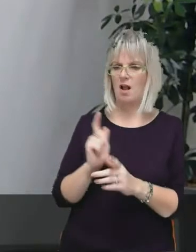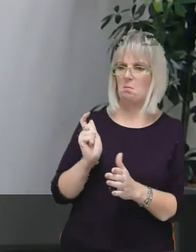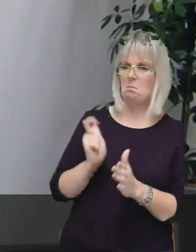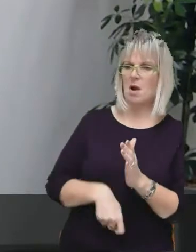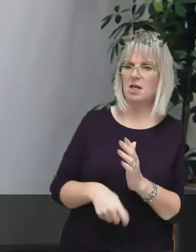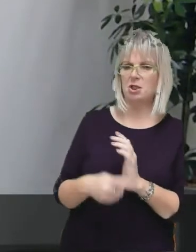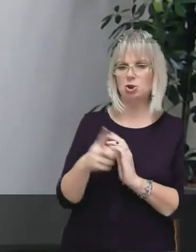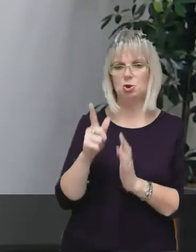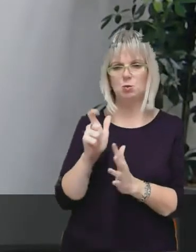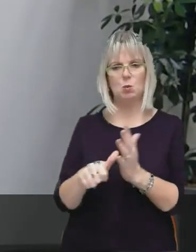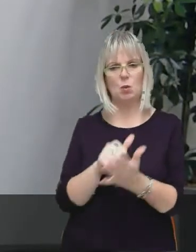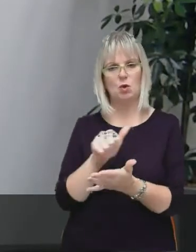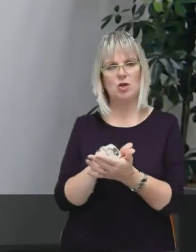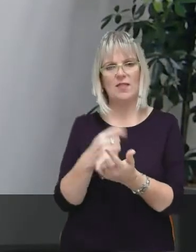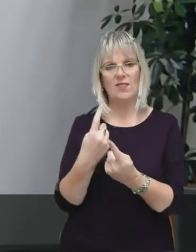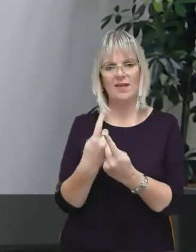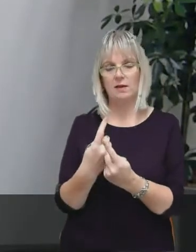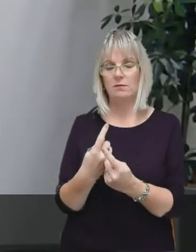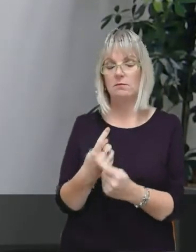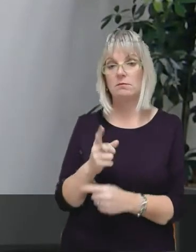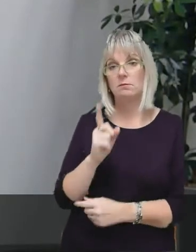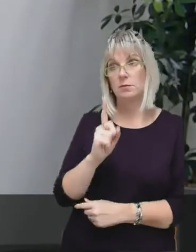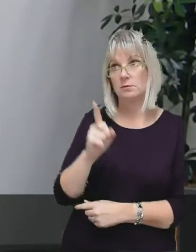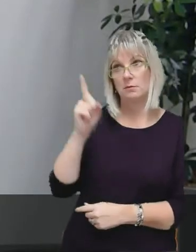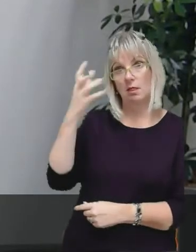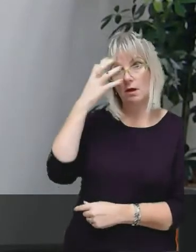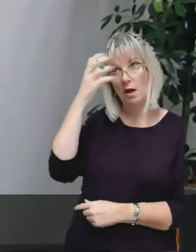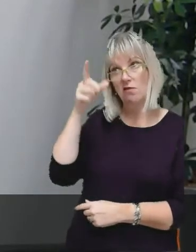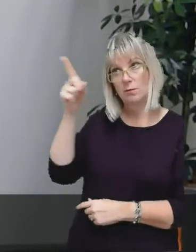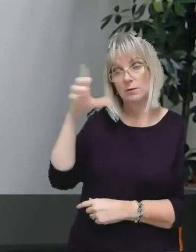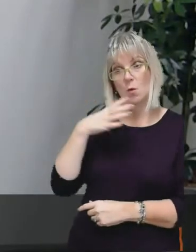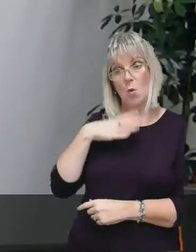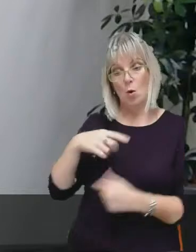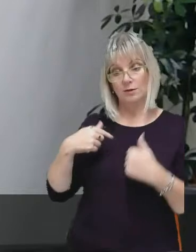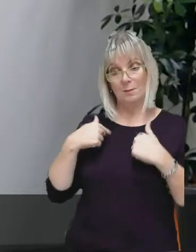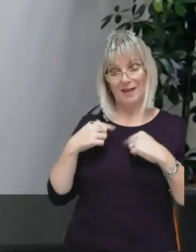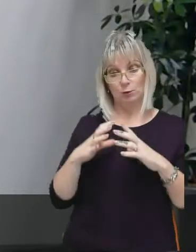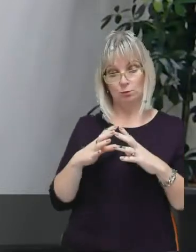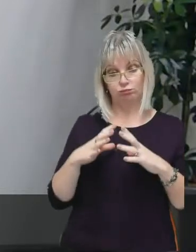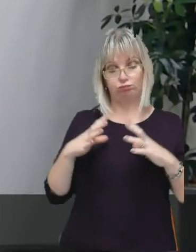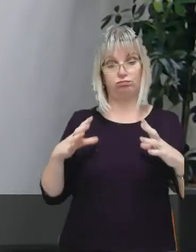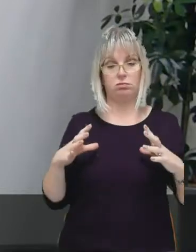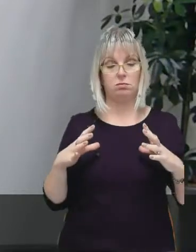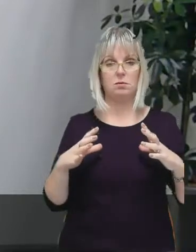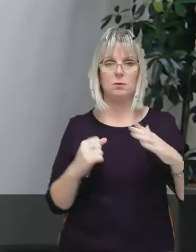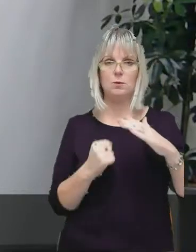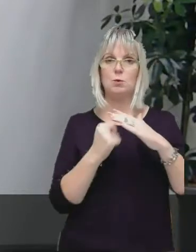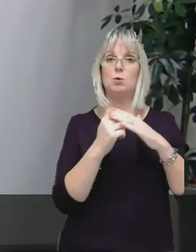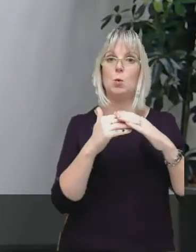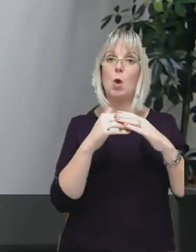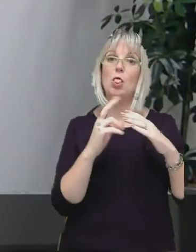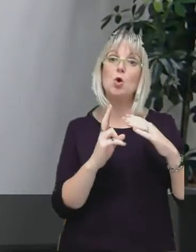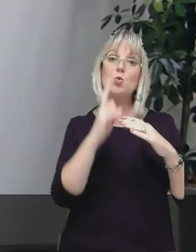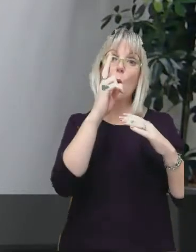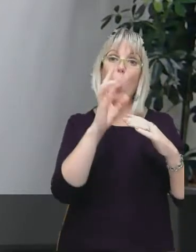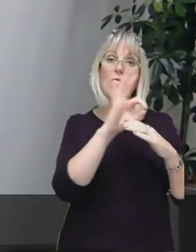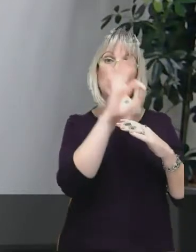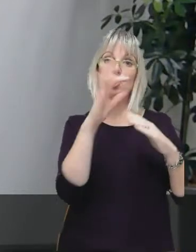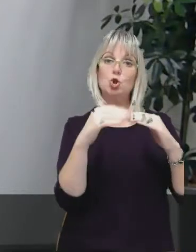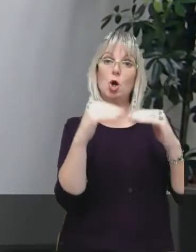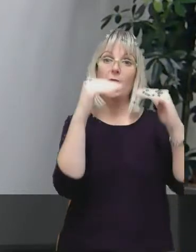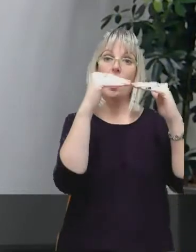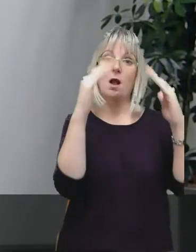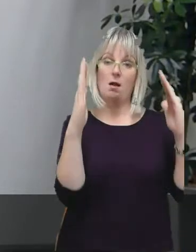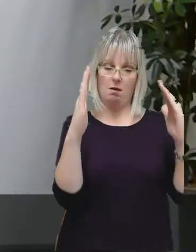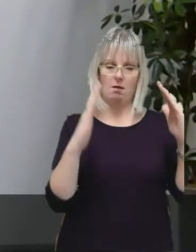wanted me to extend the congestion charge up to the North Circular and down to the South Circular, which would have